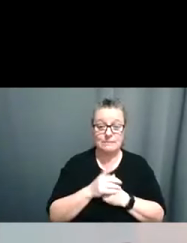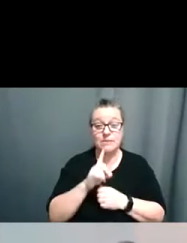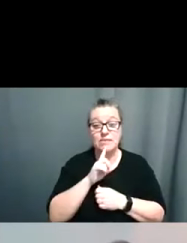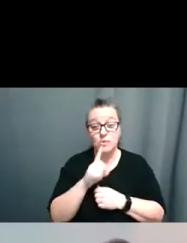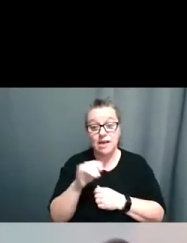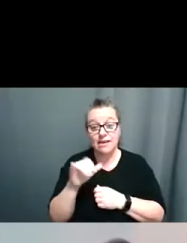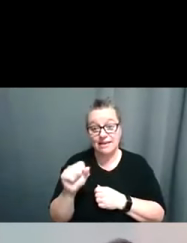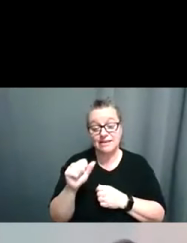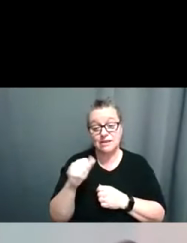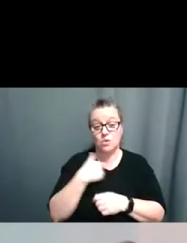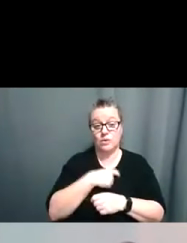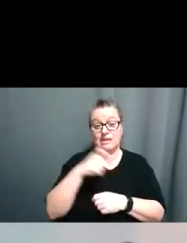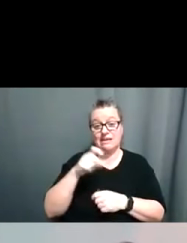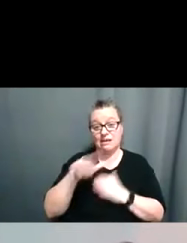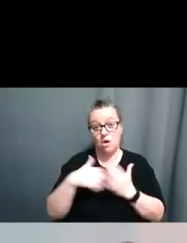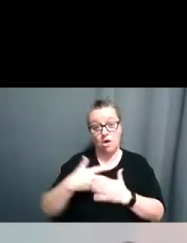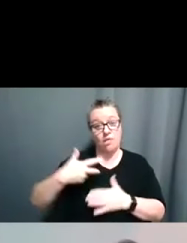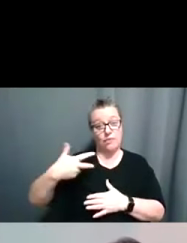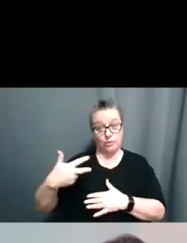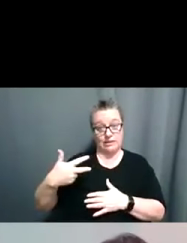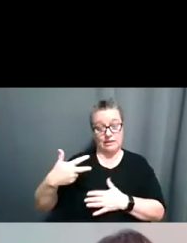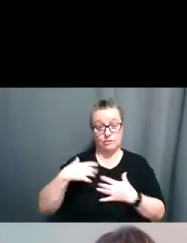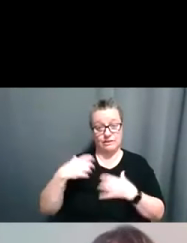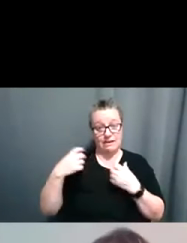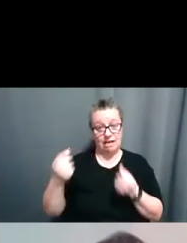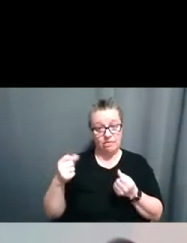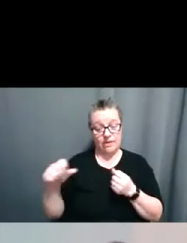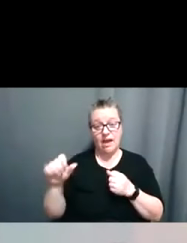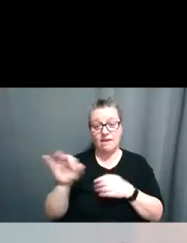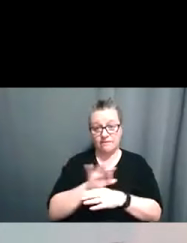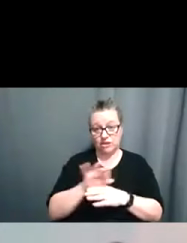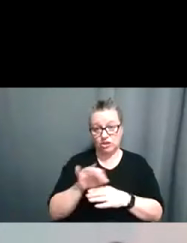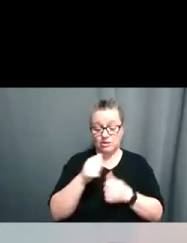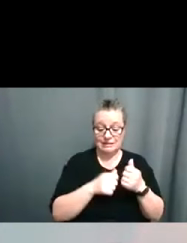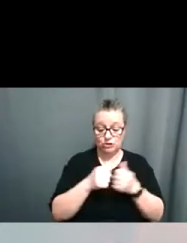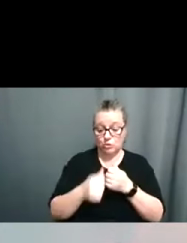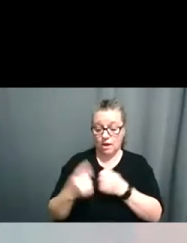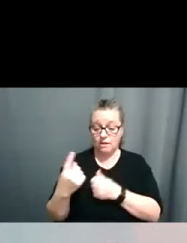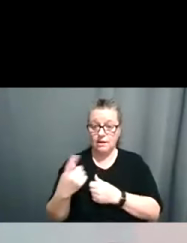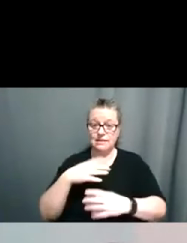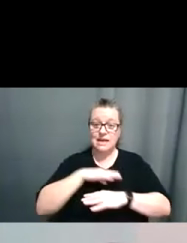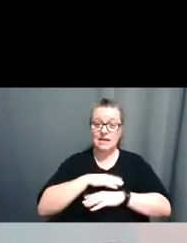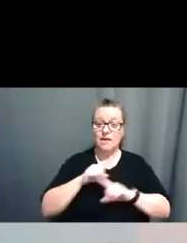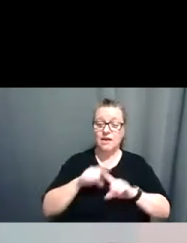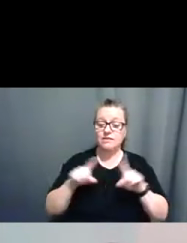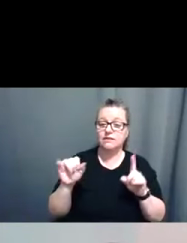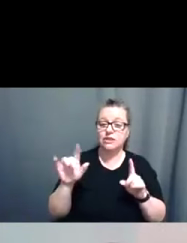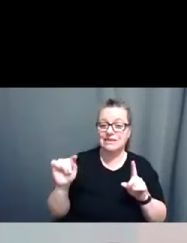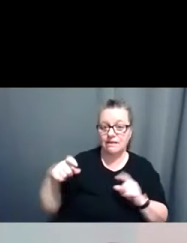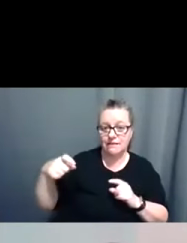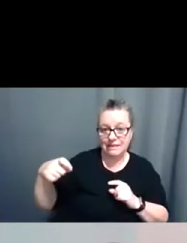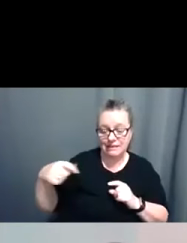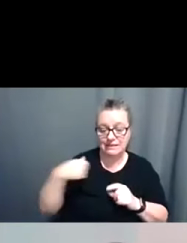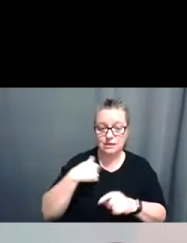we need all three kinds of feedback to be healthy and functional. Each form of feedback satisfies a different set of human needs.